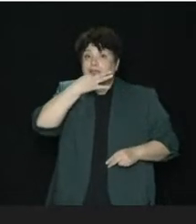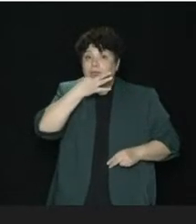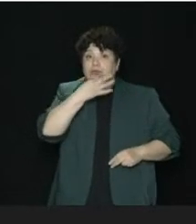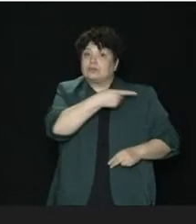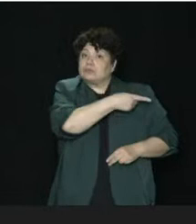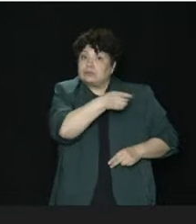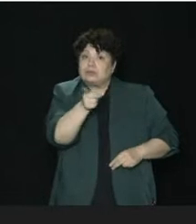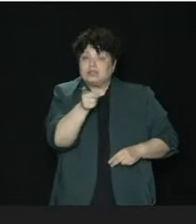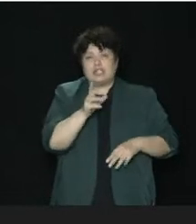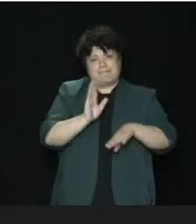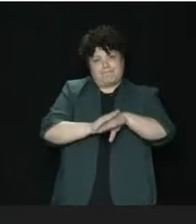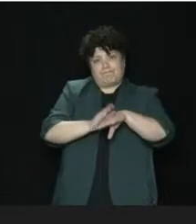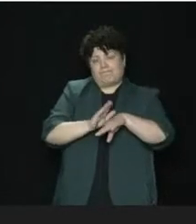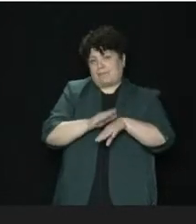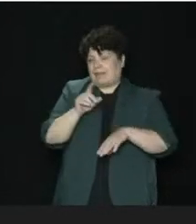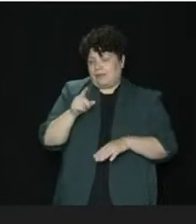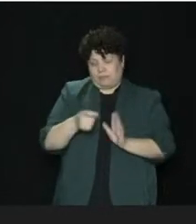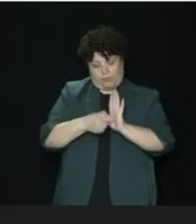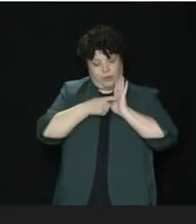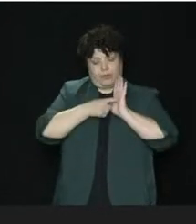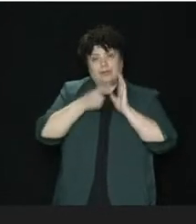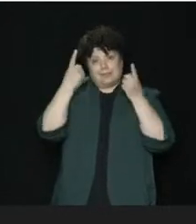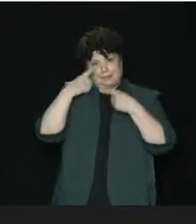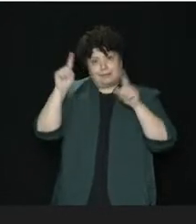is necessary to get through this.